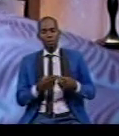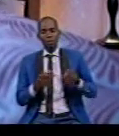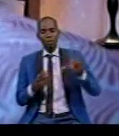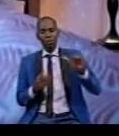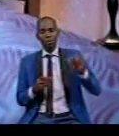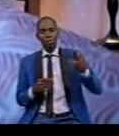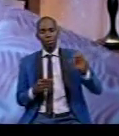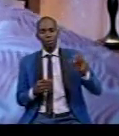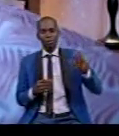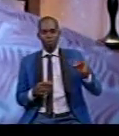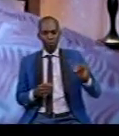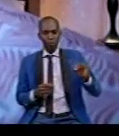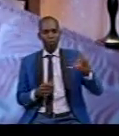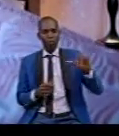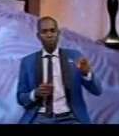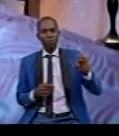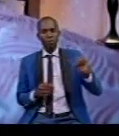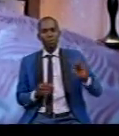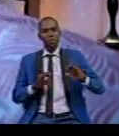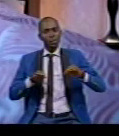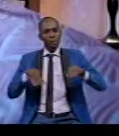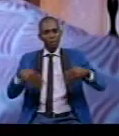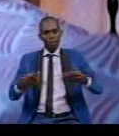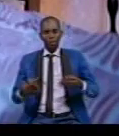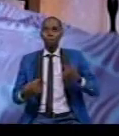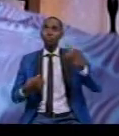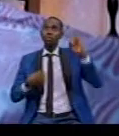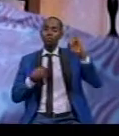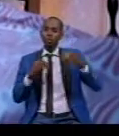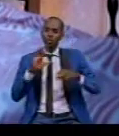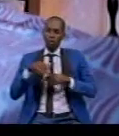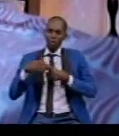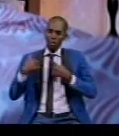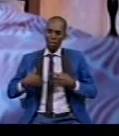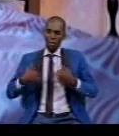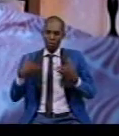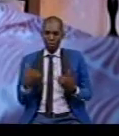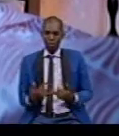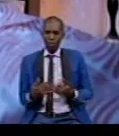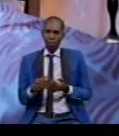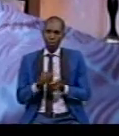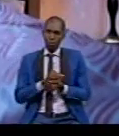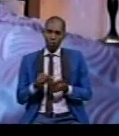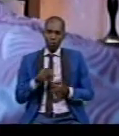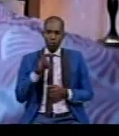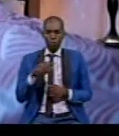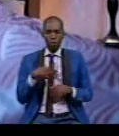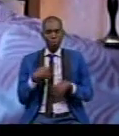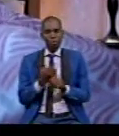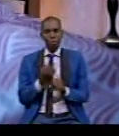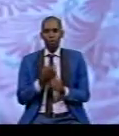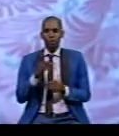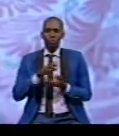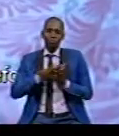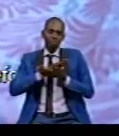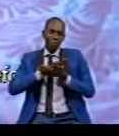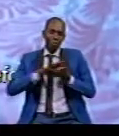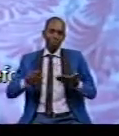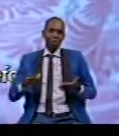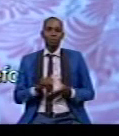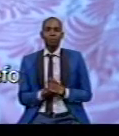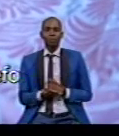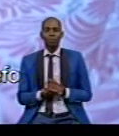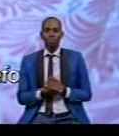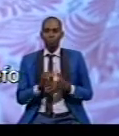suffering, our pain, we can't concentrate on anything. We're rolling here and there, and